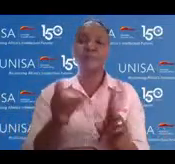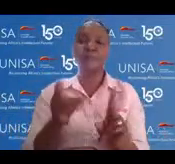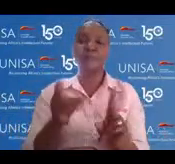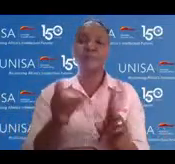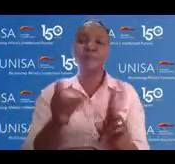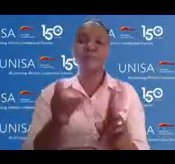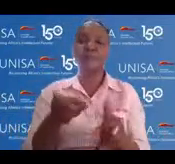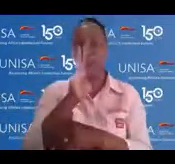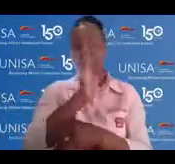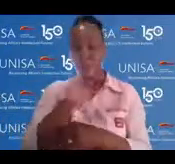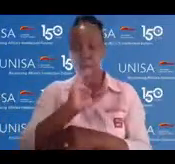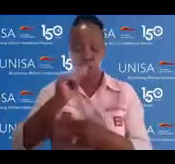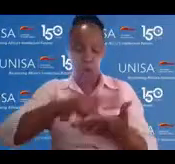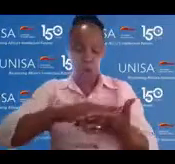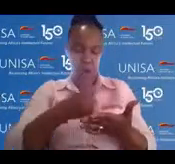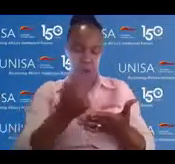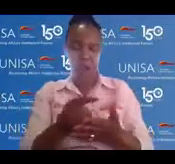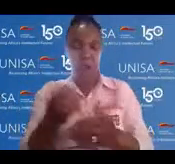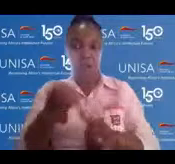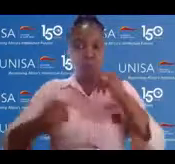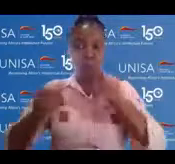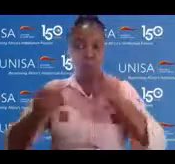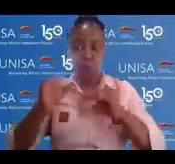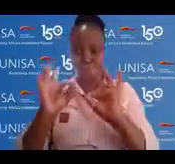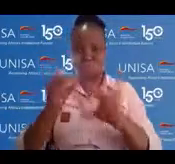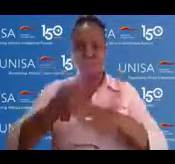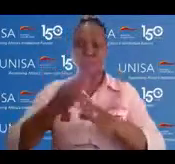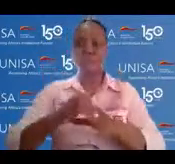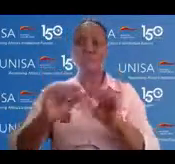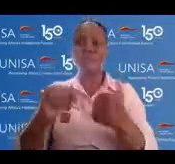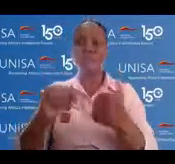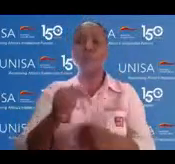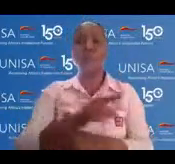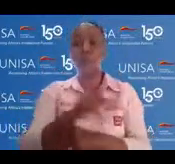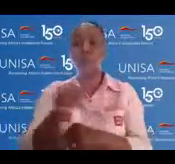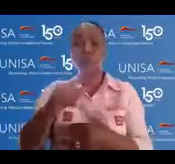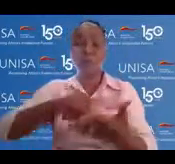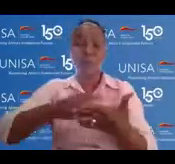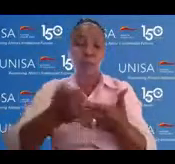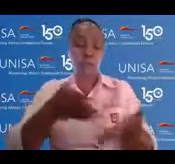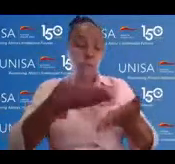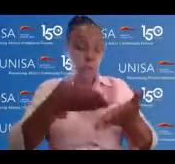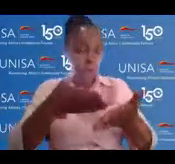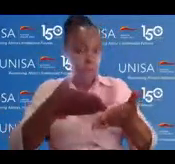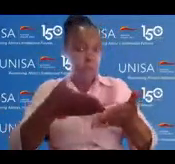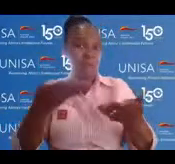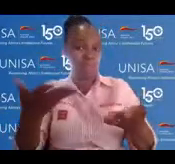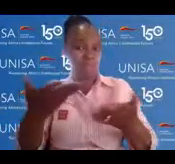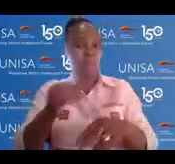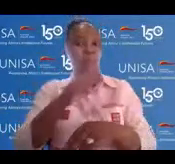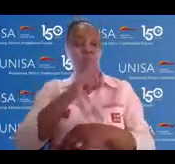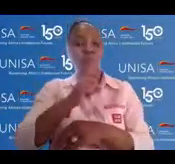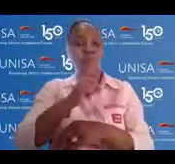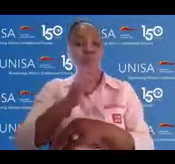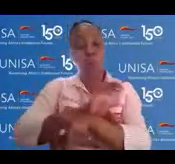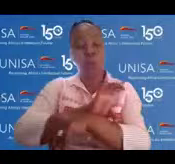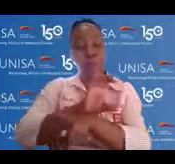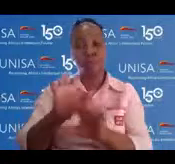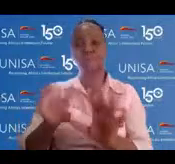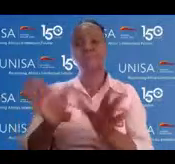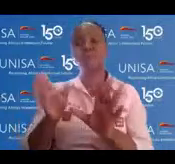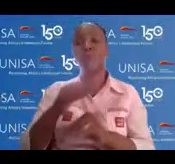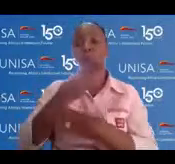it's active, it's working. Those who don't have laptops and are using a desktop, make sure the internet is also